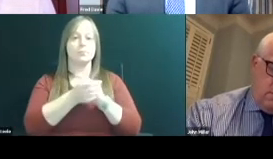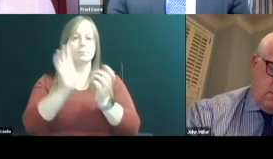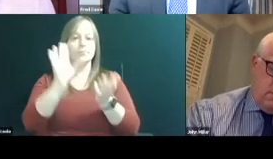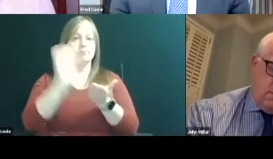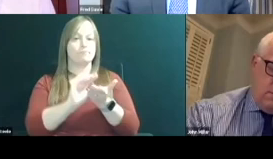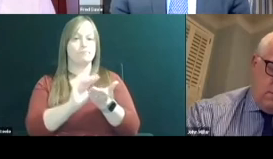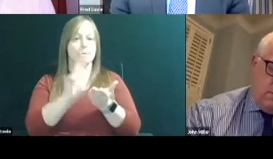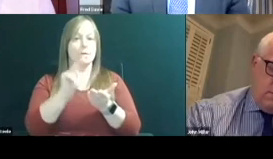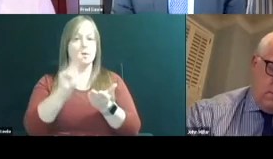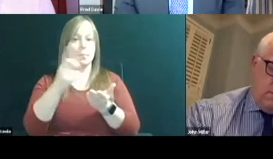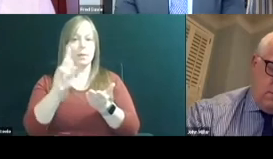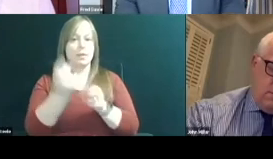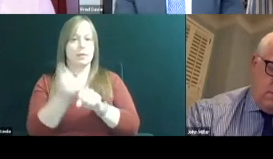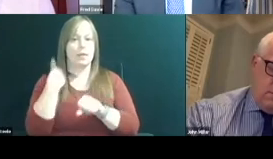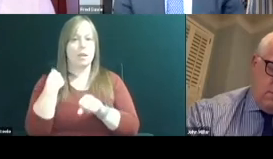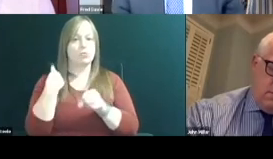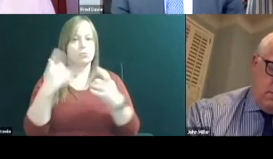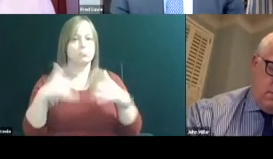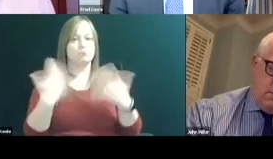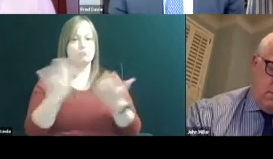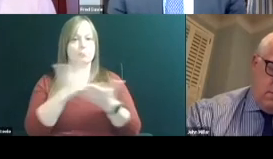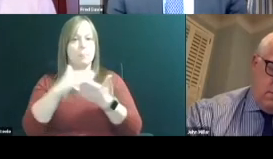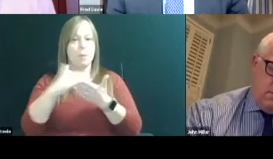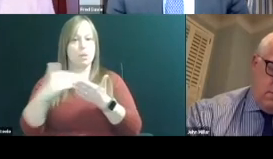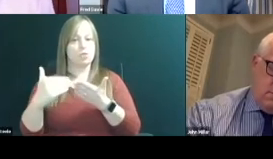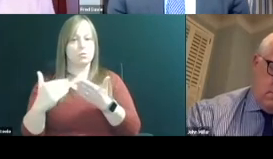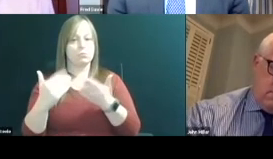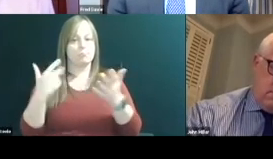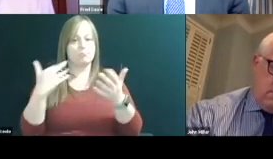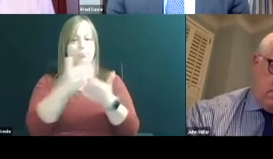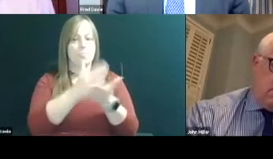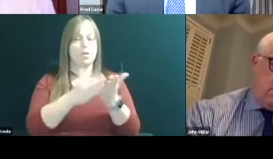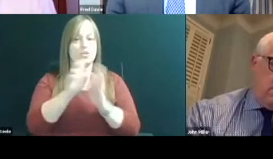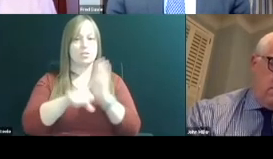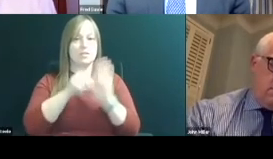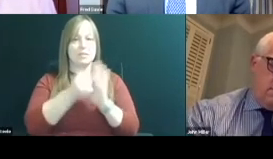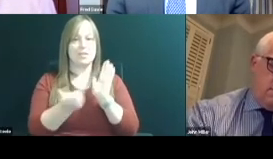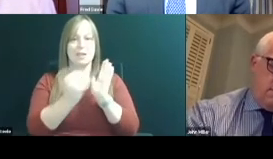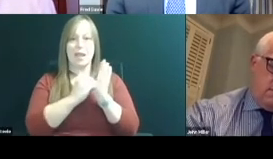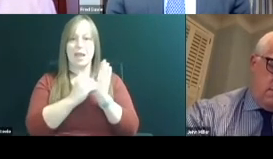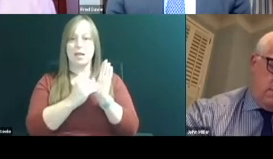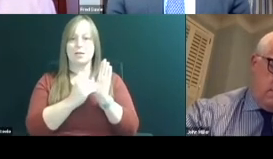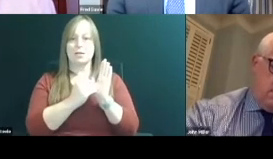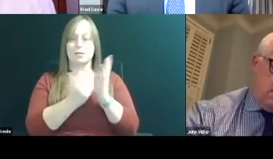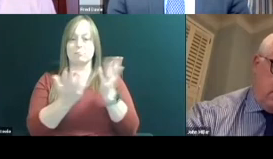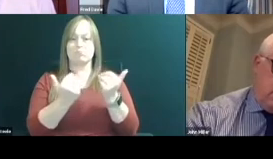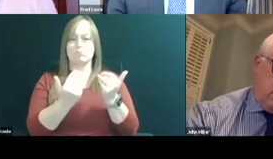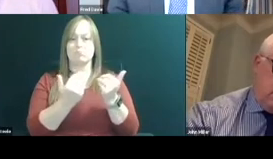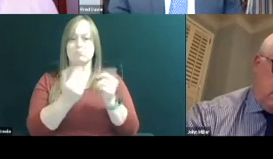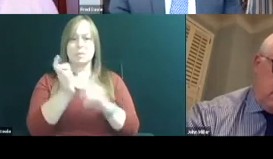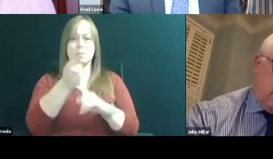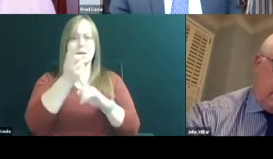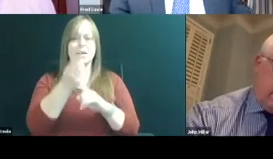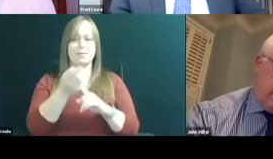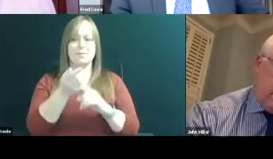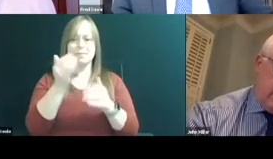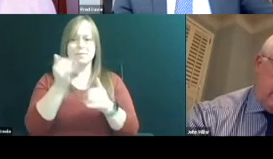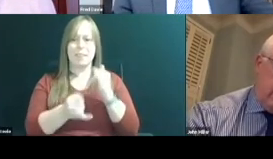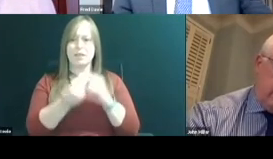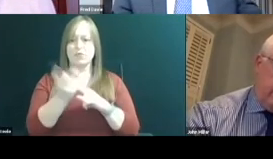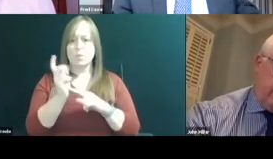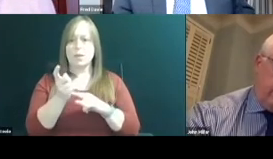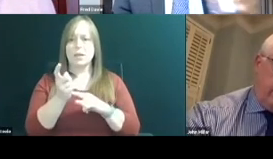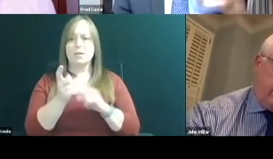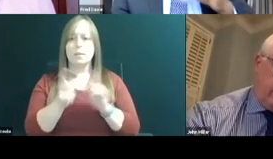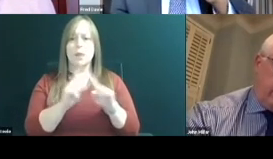of the NYPD in last year's budget, and we're coming up to budget season again. Speak, just take a minute here, we are in our last couple minutes,